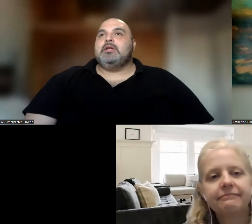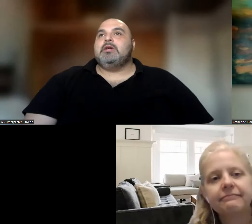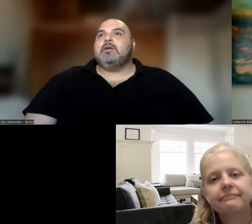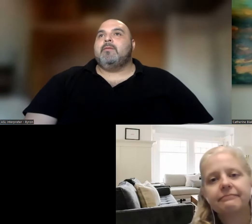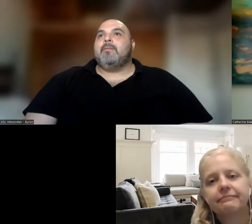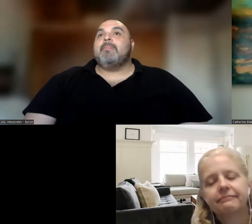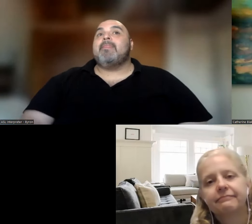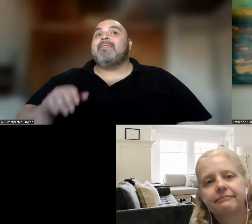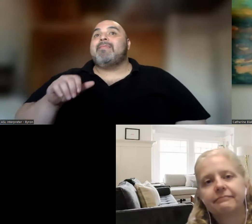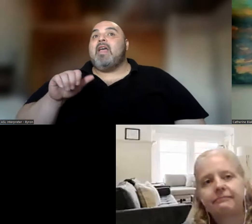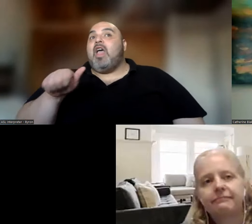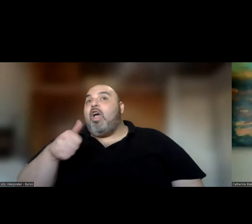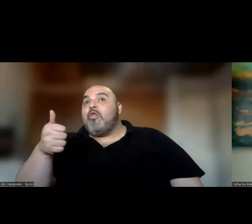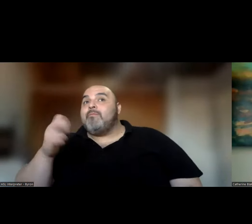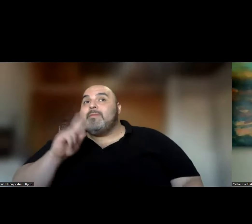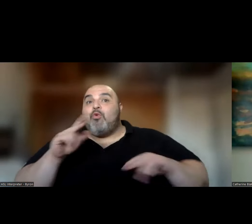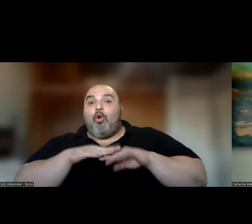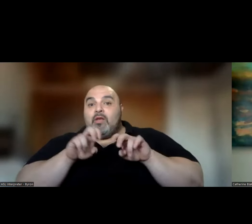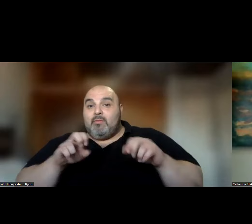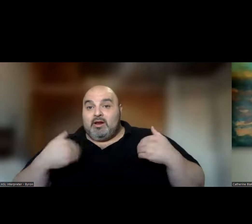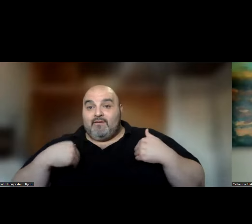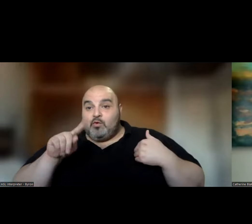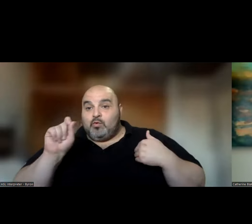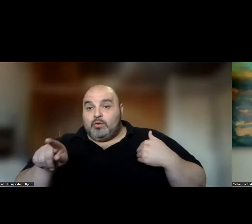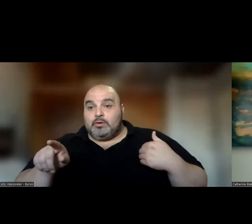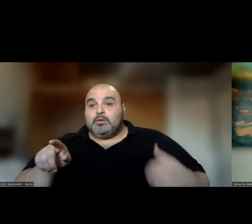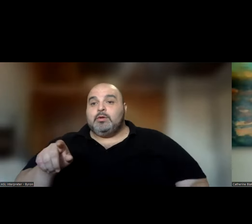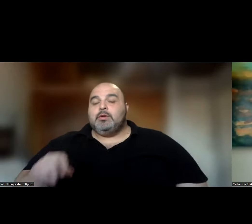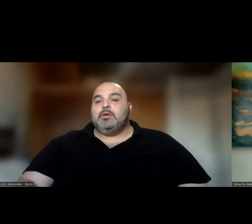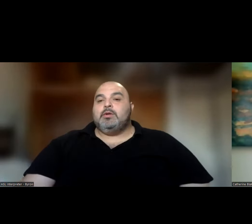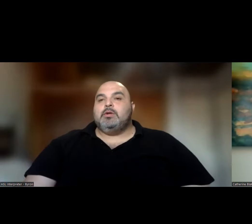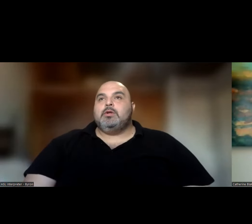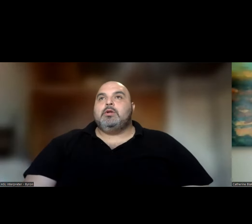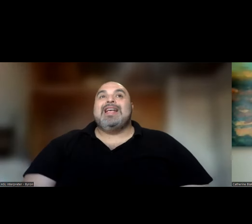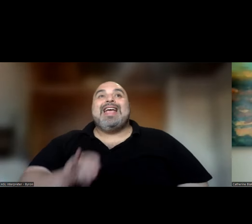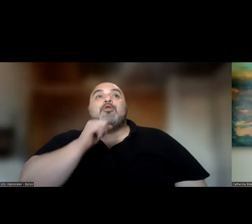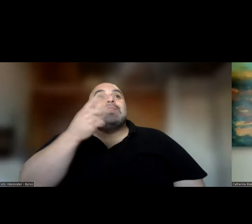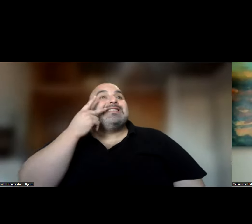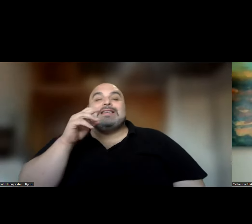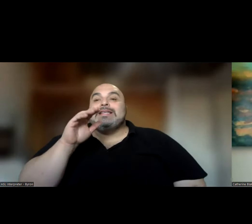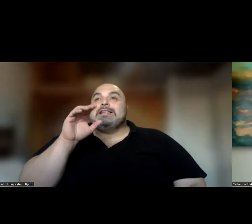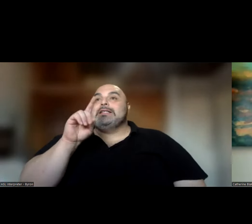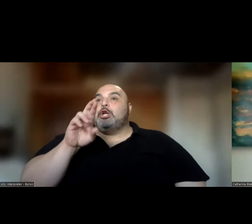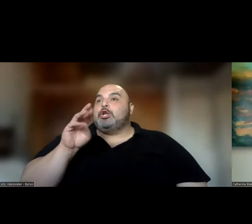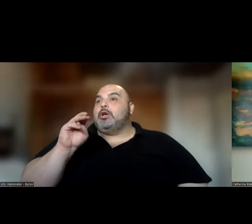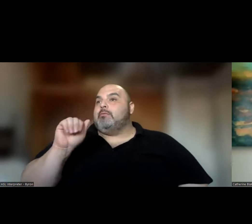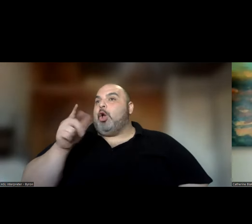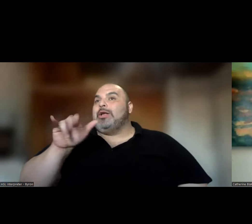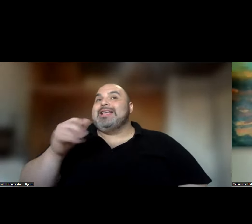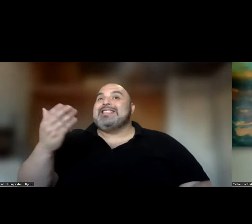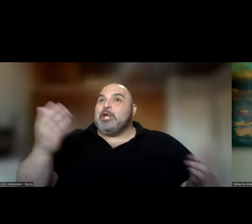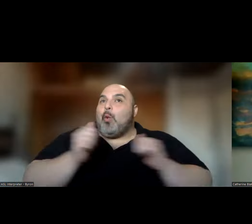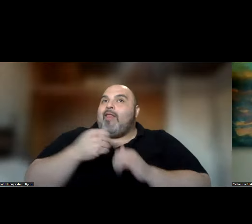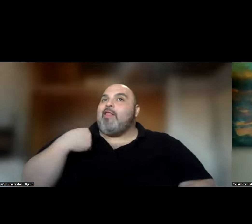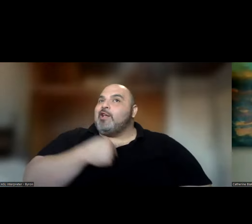the committee have a question? And I did want to just, in case you didn't see Dr. Mobley, he's here and with us. So thank you so